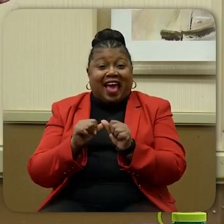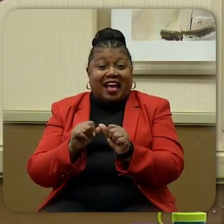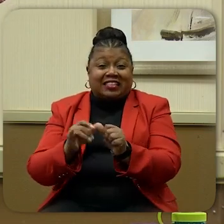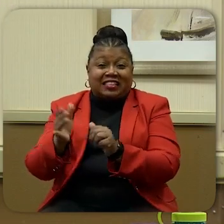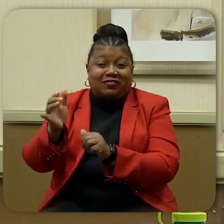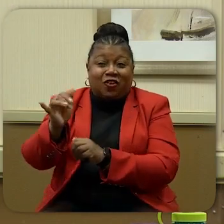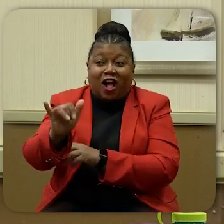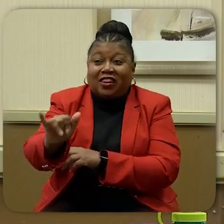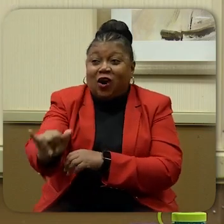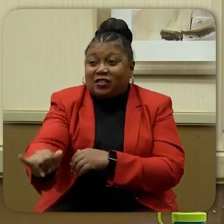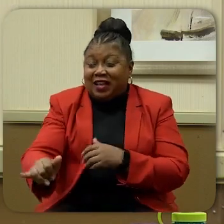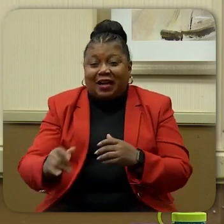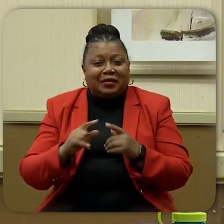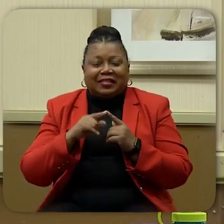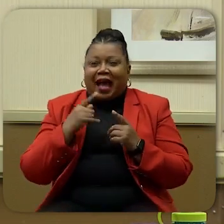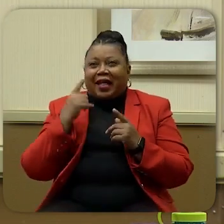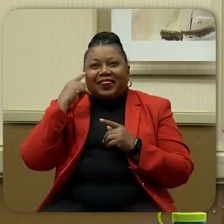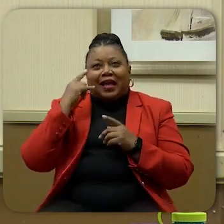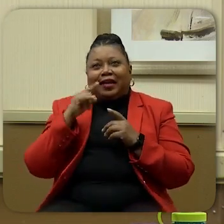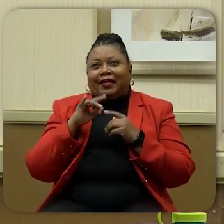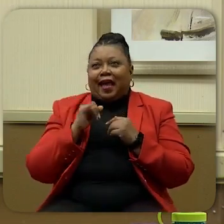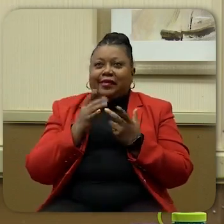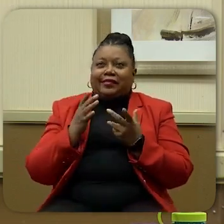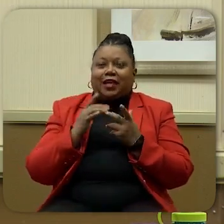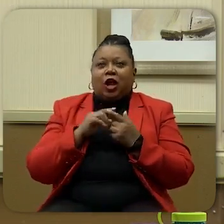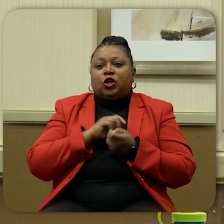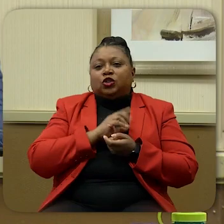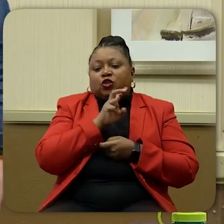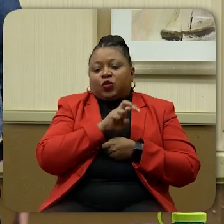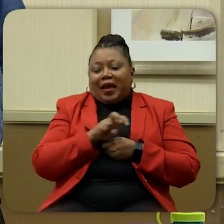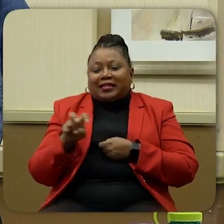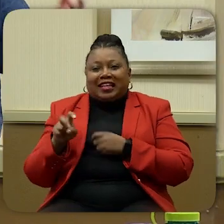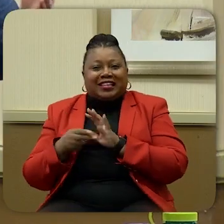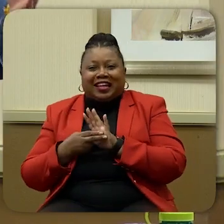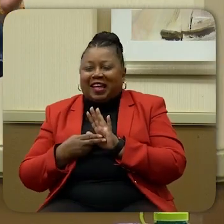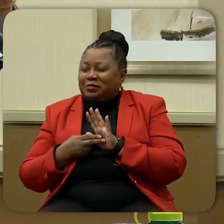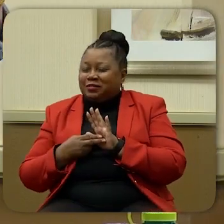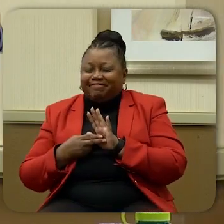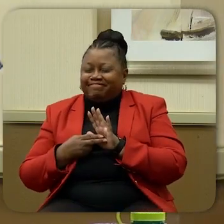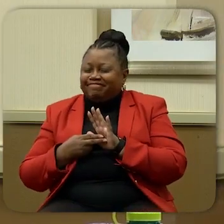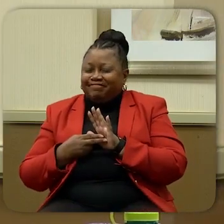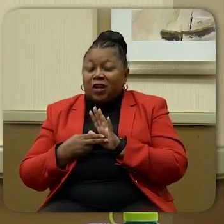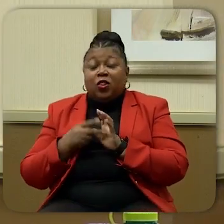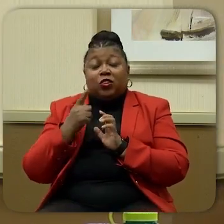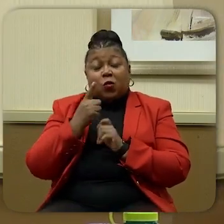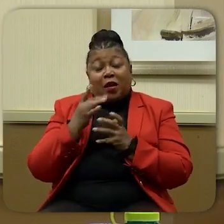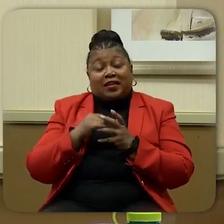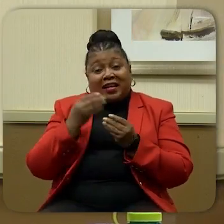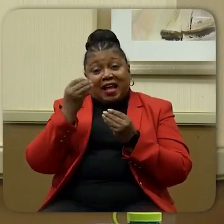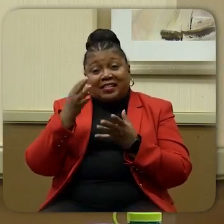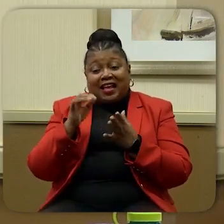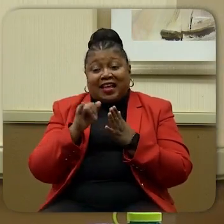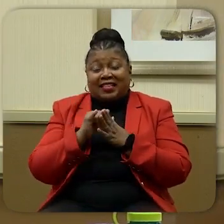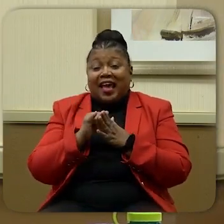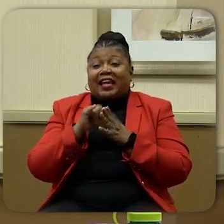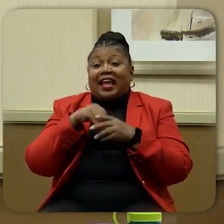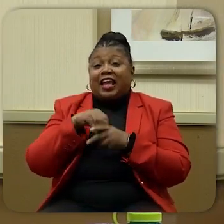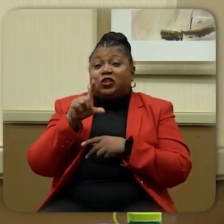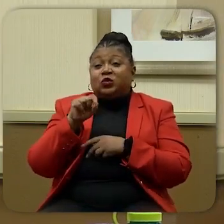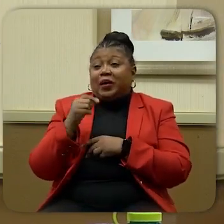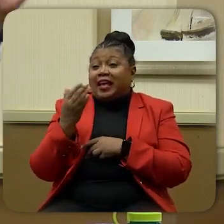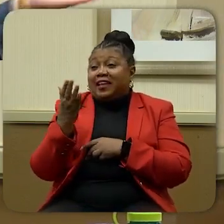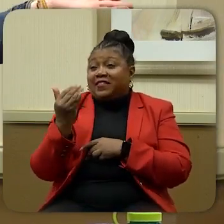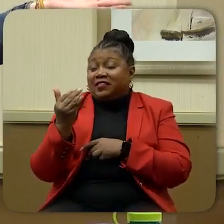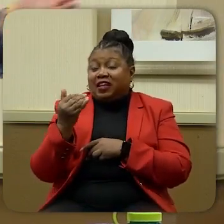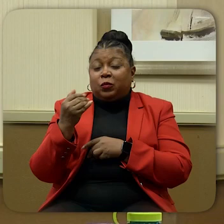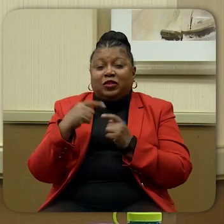long time. So not think of it as like a transitionary label. The one thing I'll say is that in